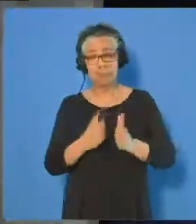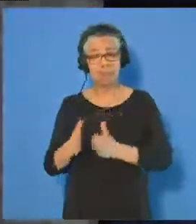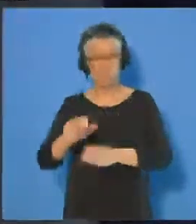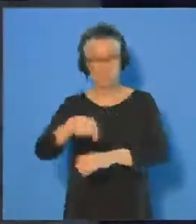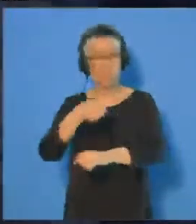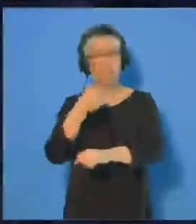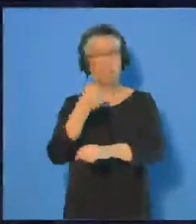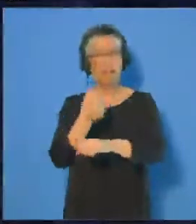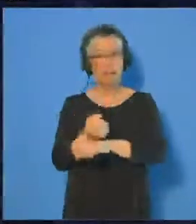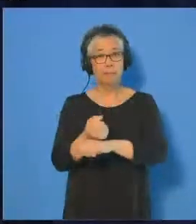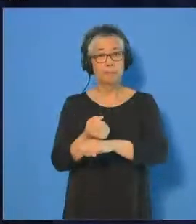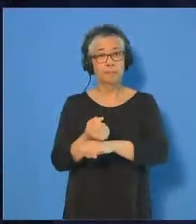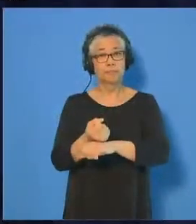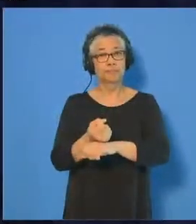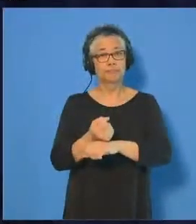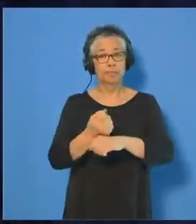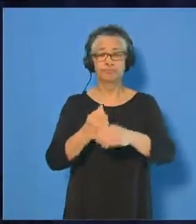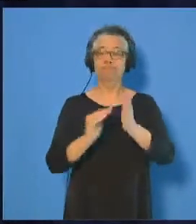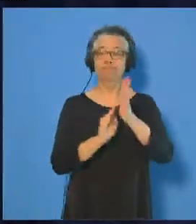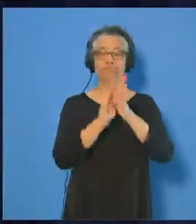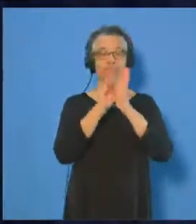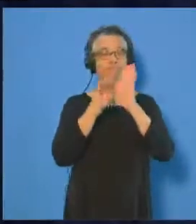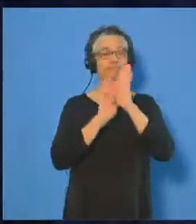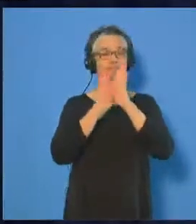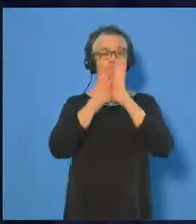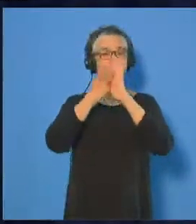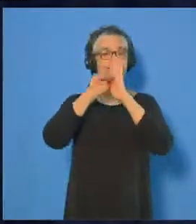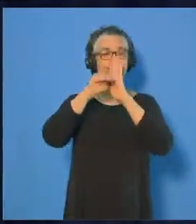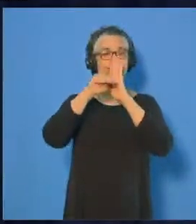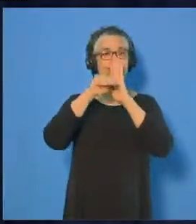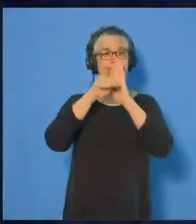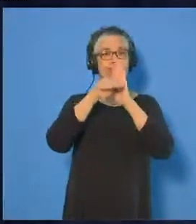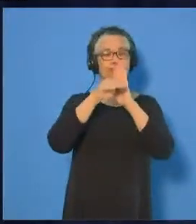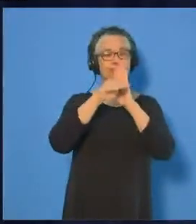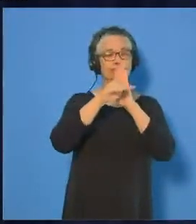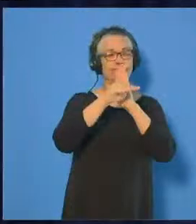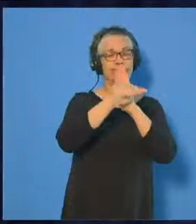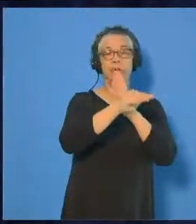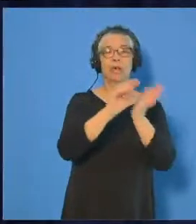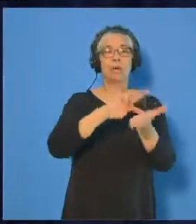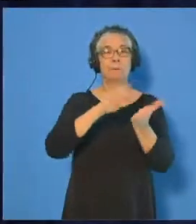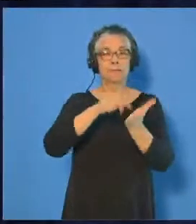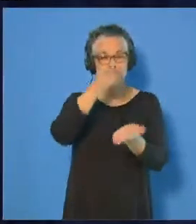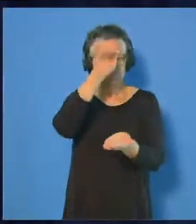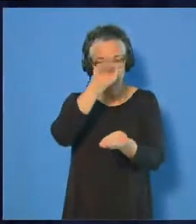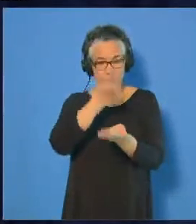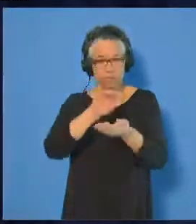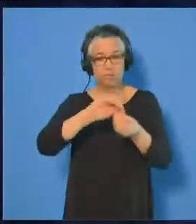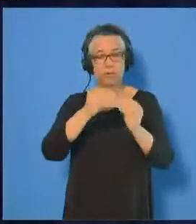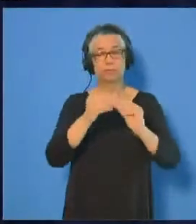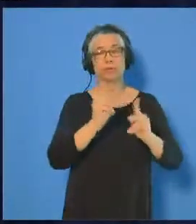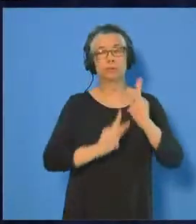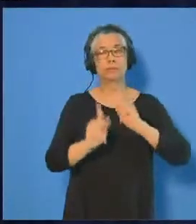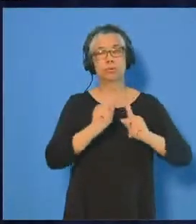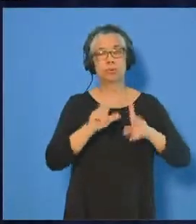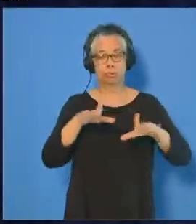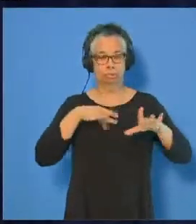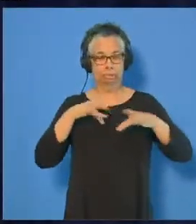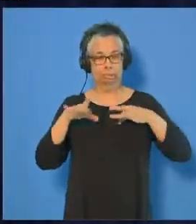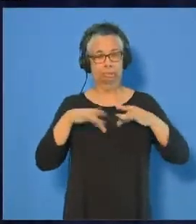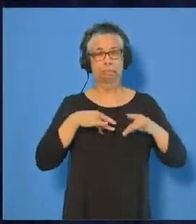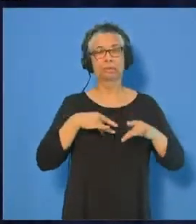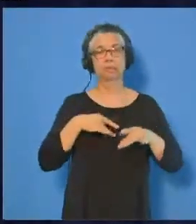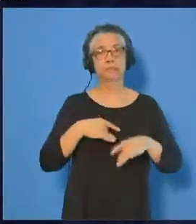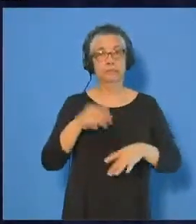place to flatten the curve, which means reduce the number of people who get the disease at any one time. It is effective